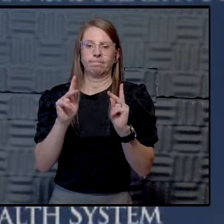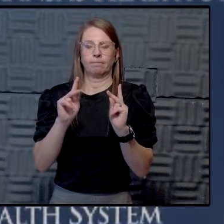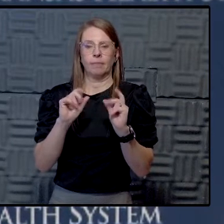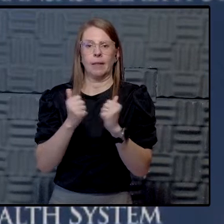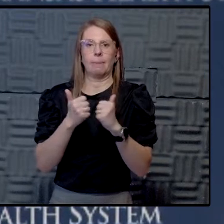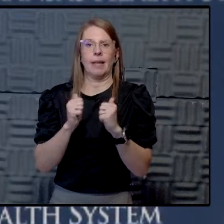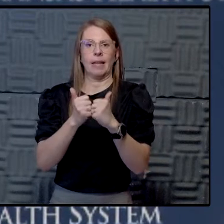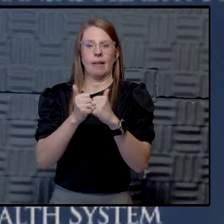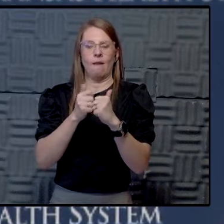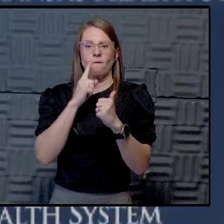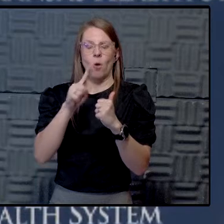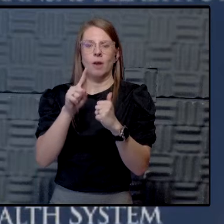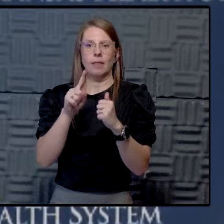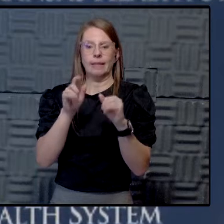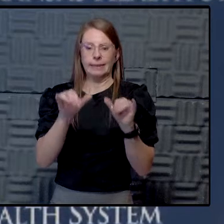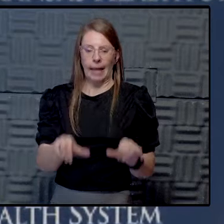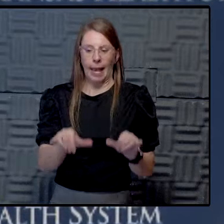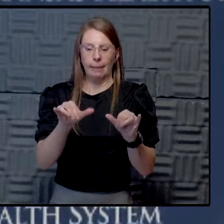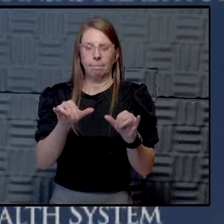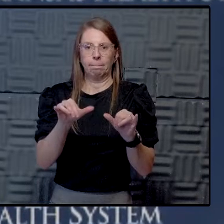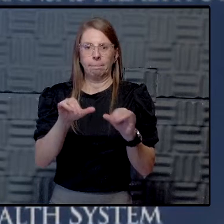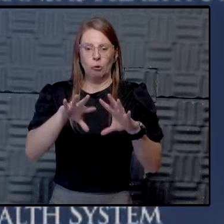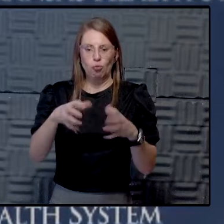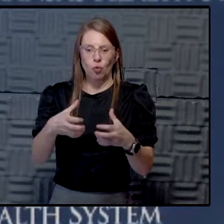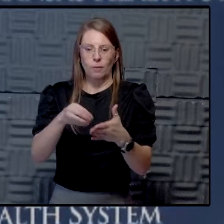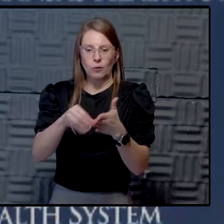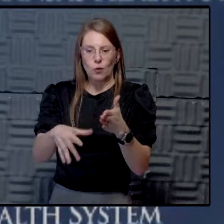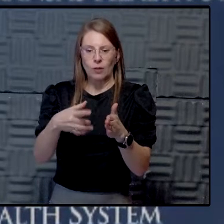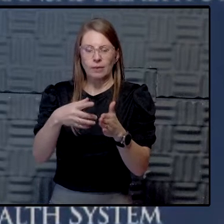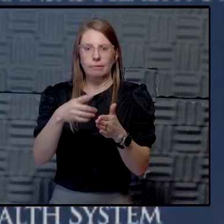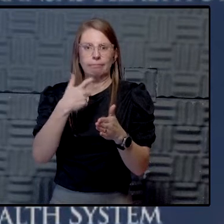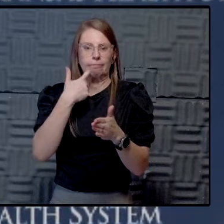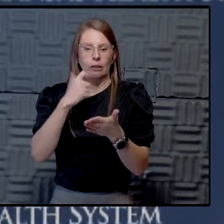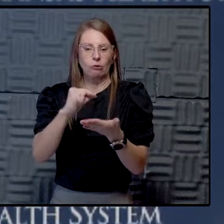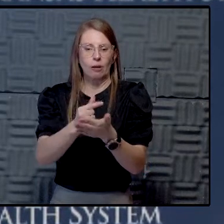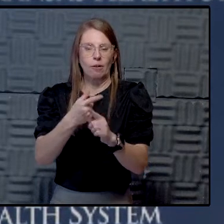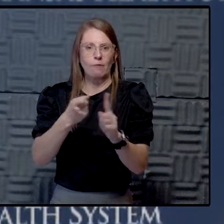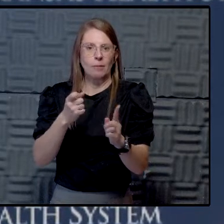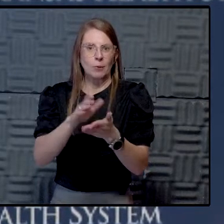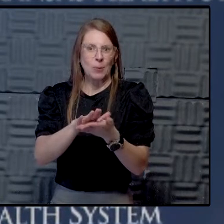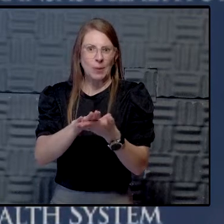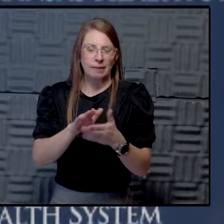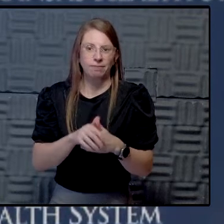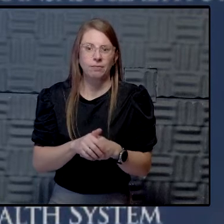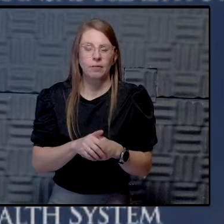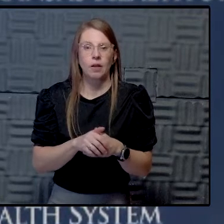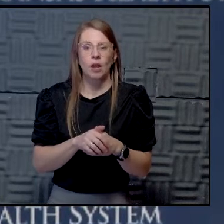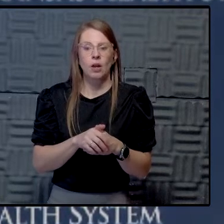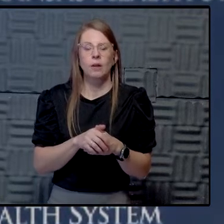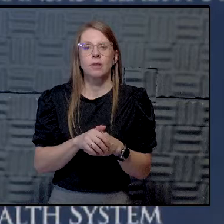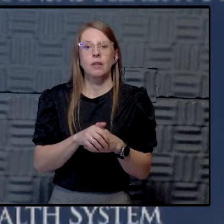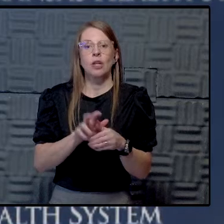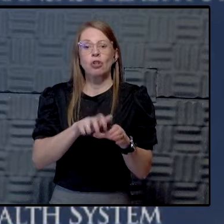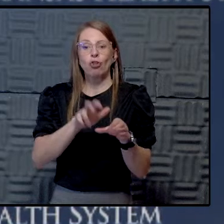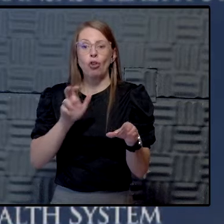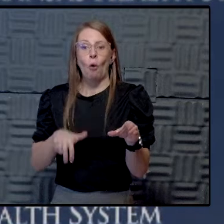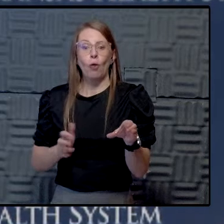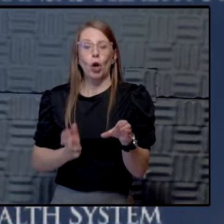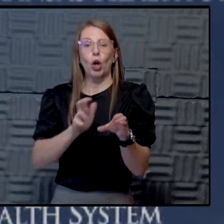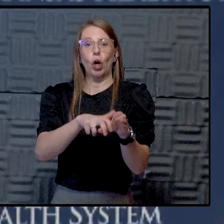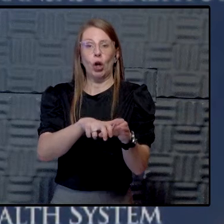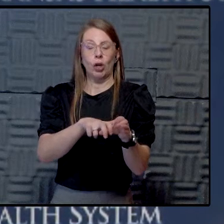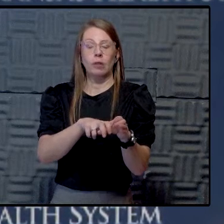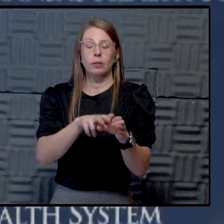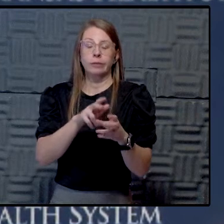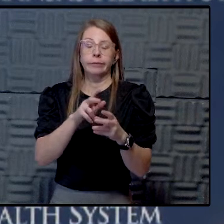same pool of paramedics that come out of school. Yes, turnover is an issue. And while they're generally